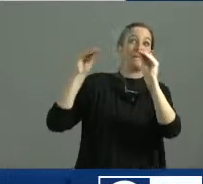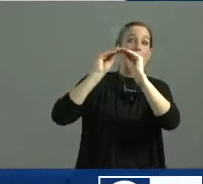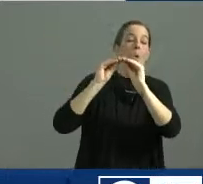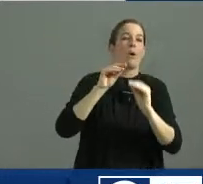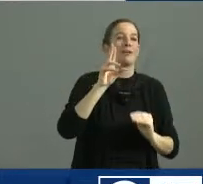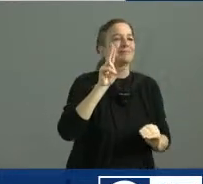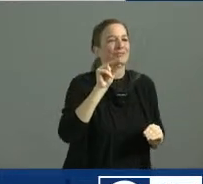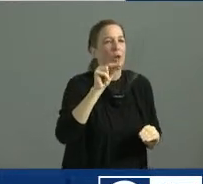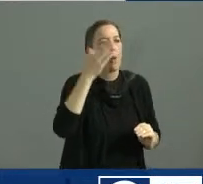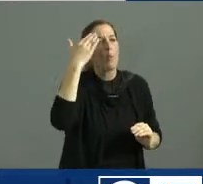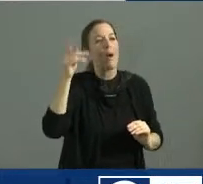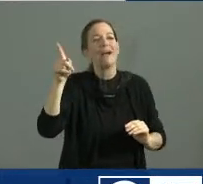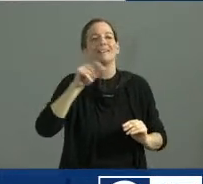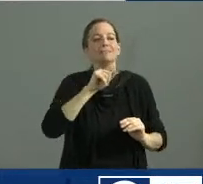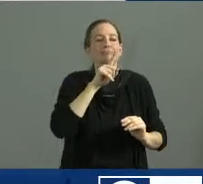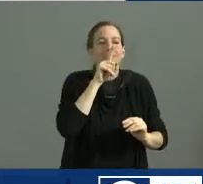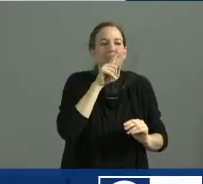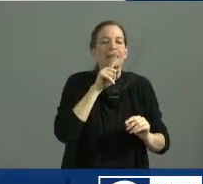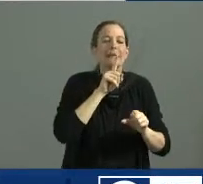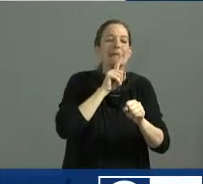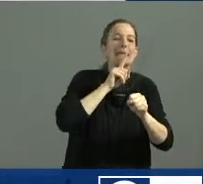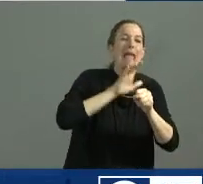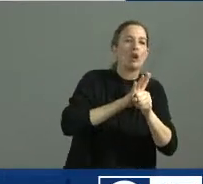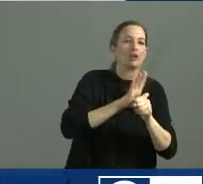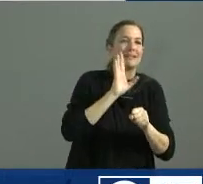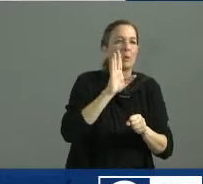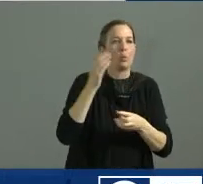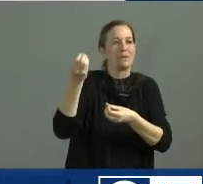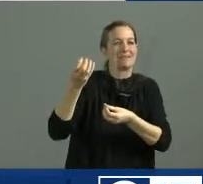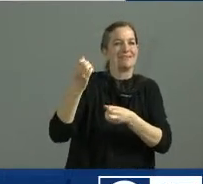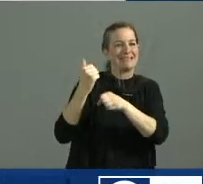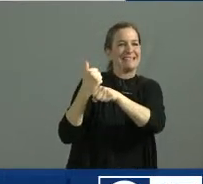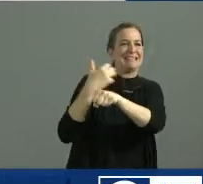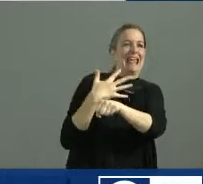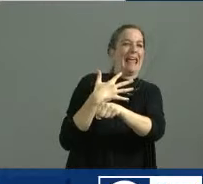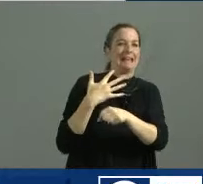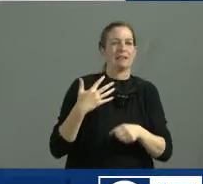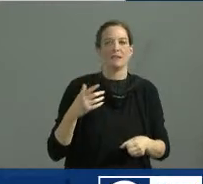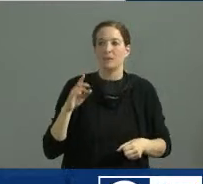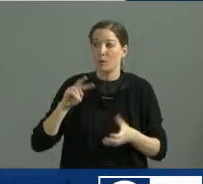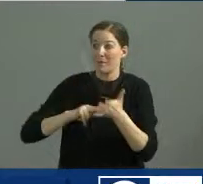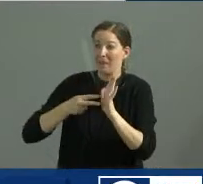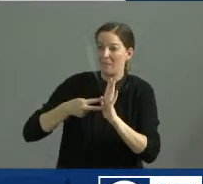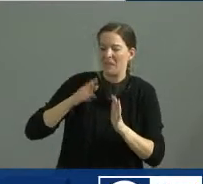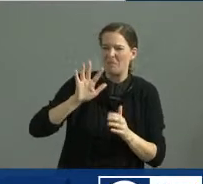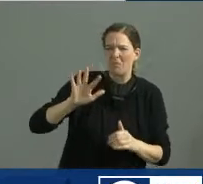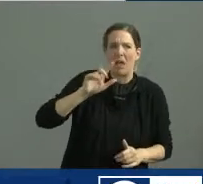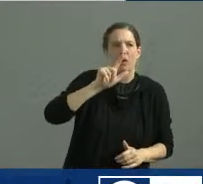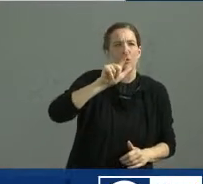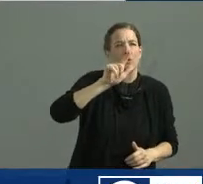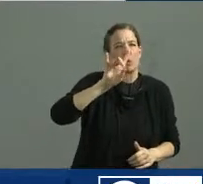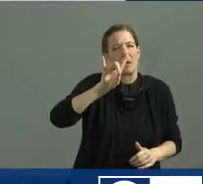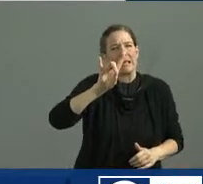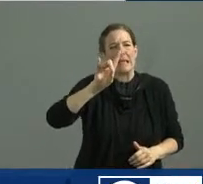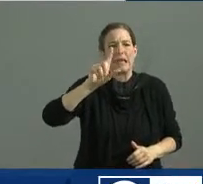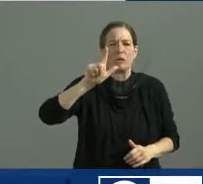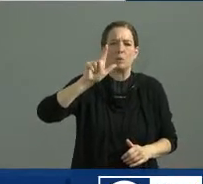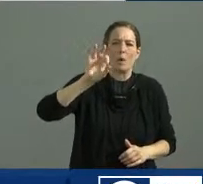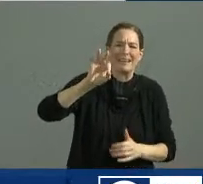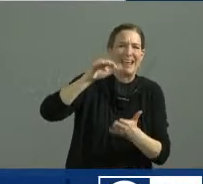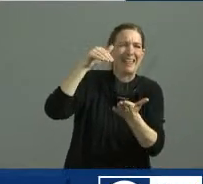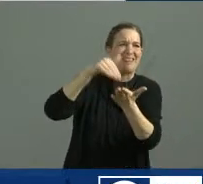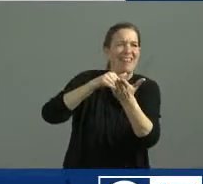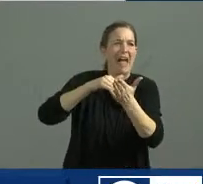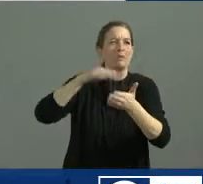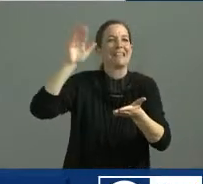what we were told. So that was a shortage of about 29,000, and that's where it's going to stand, short of